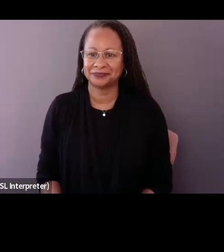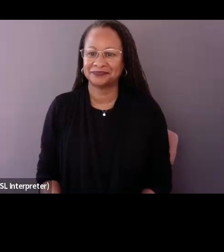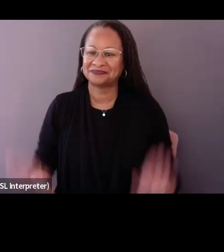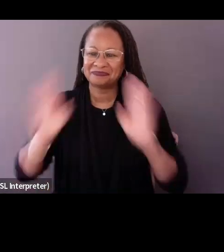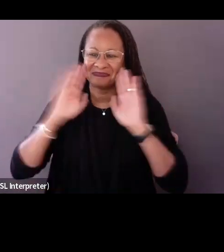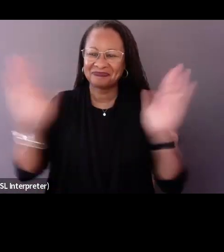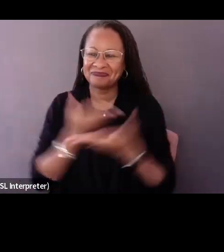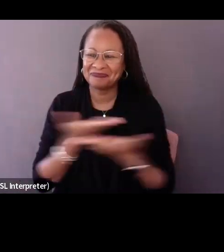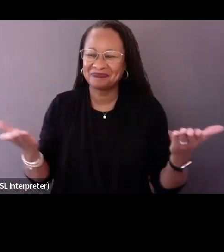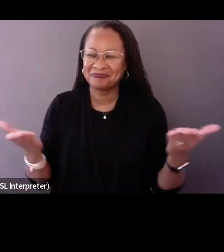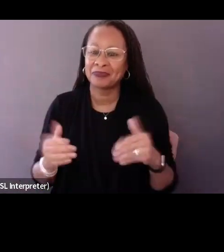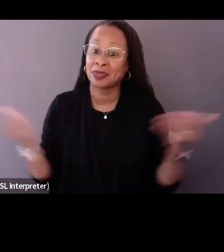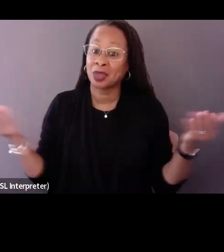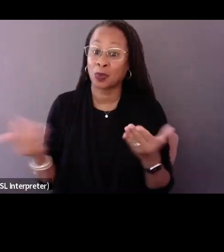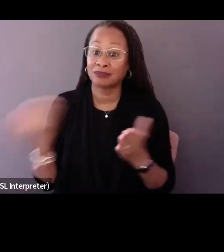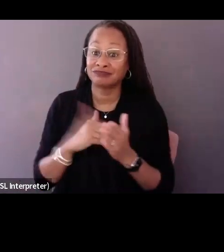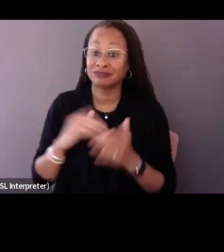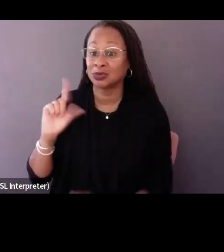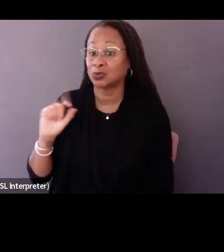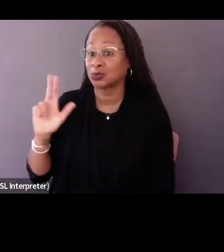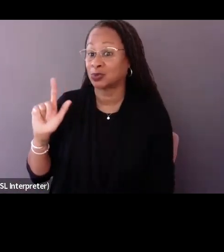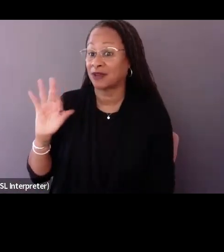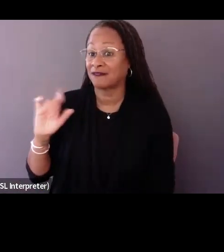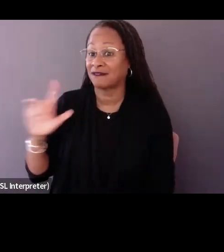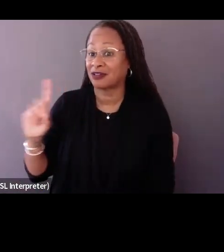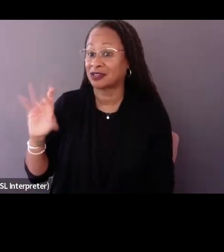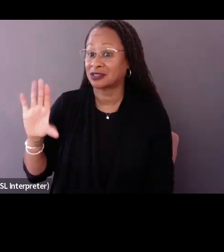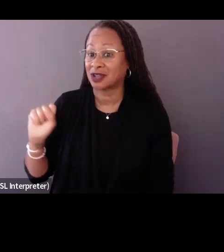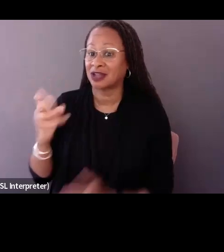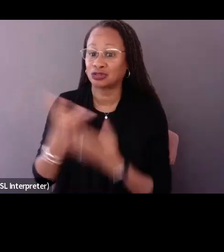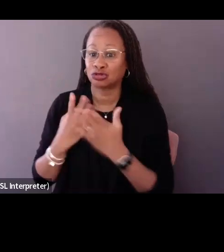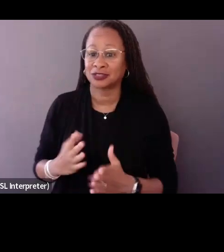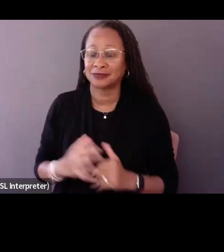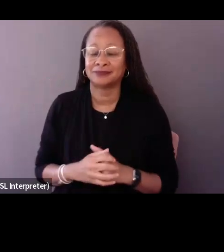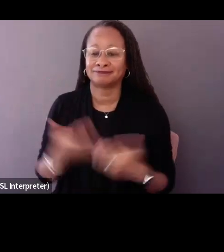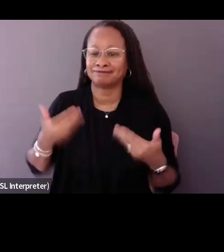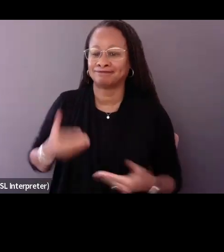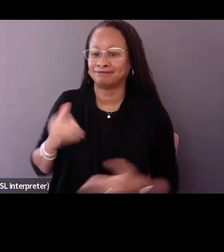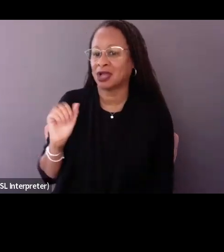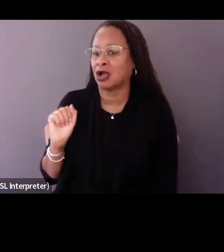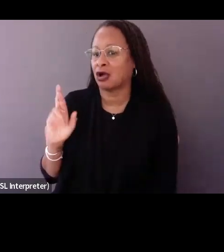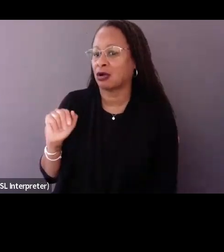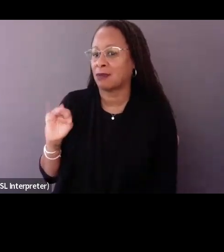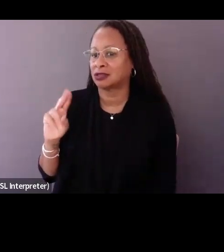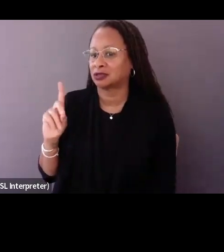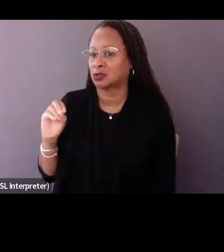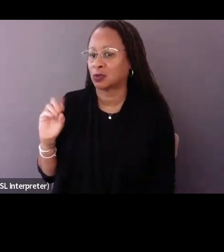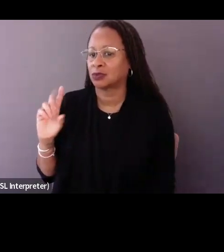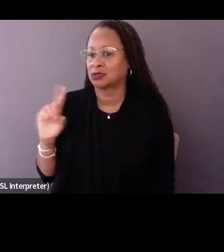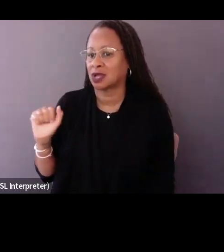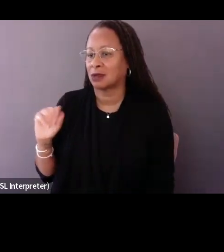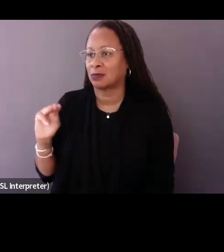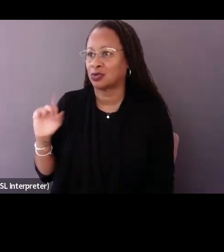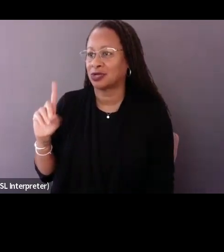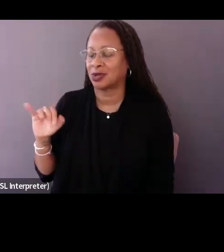Hello, everyone. Welcome to another 2023 FallDocs screening. My name is Armando Zamudio,